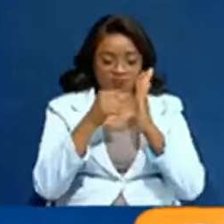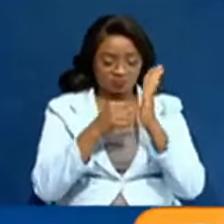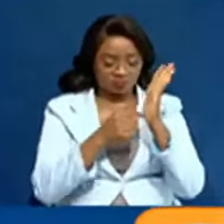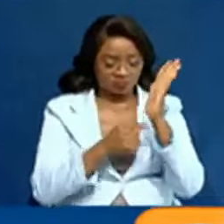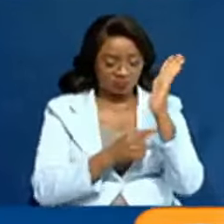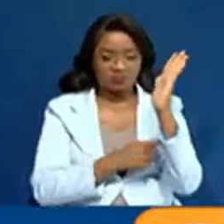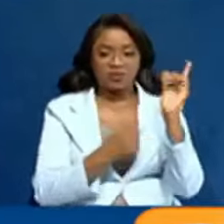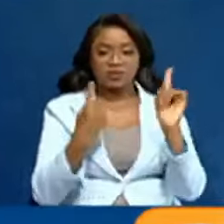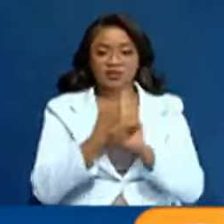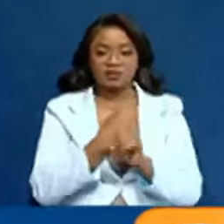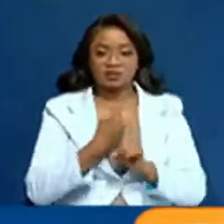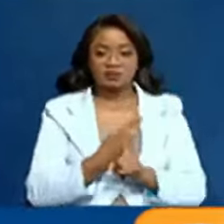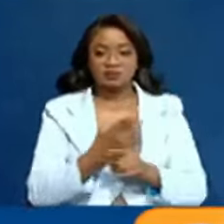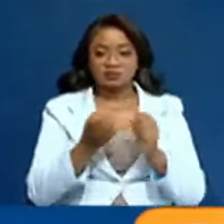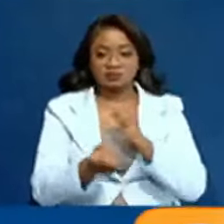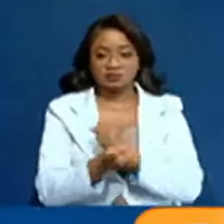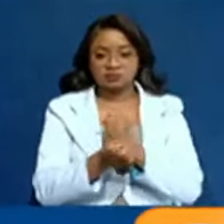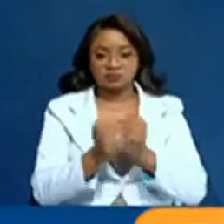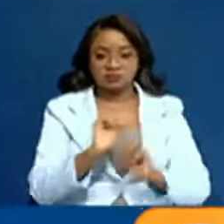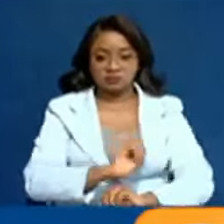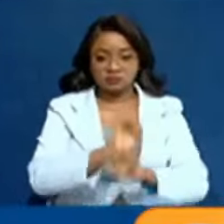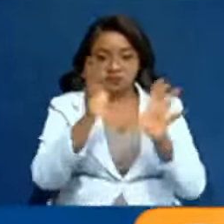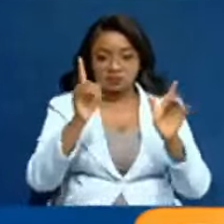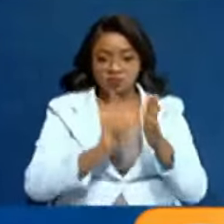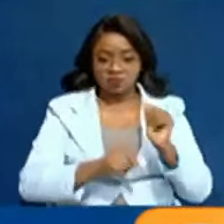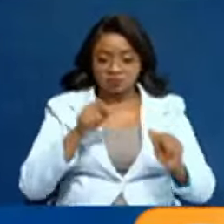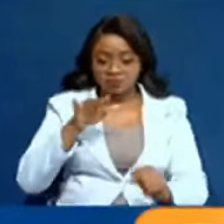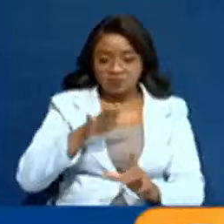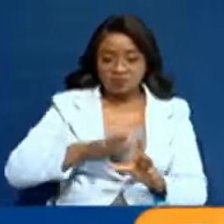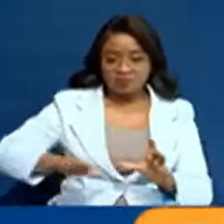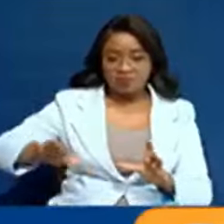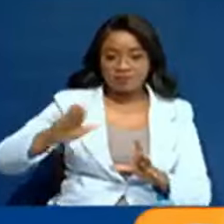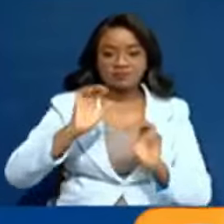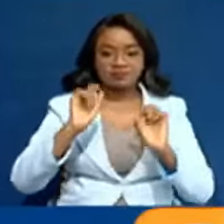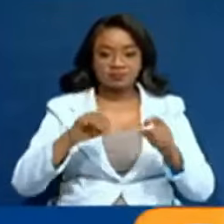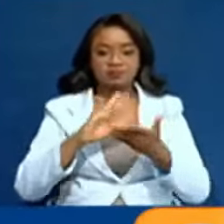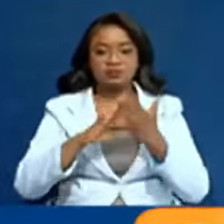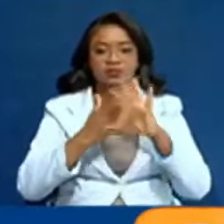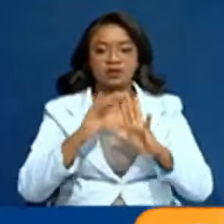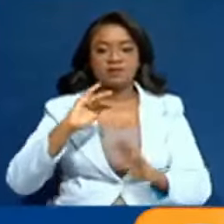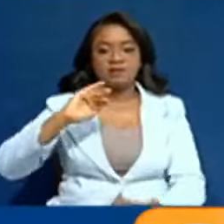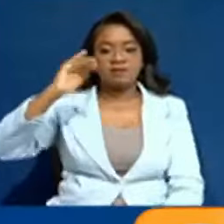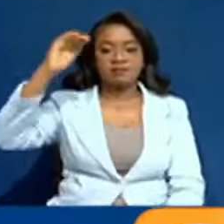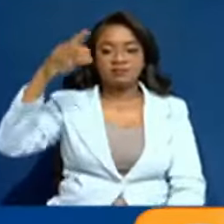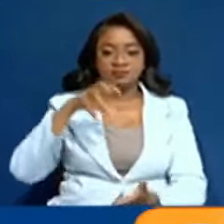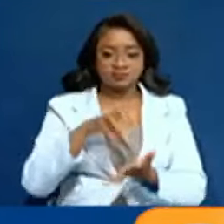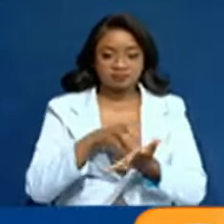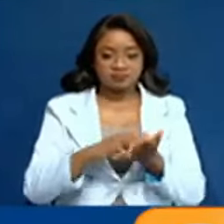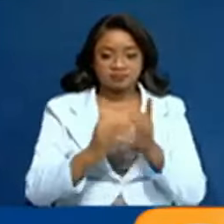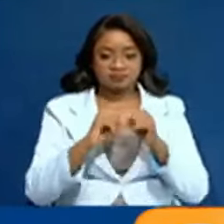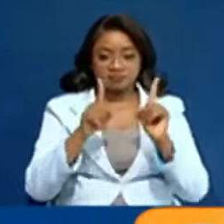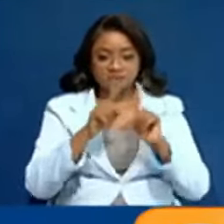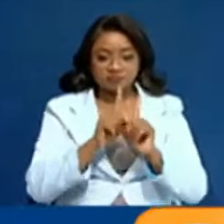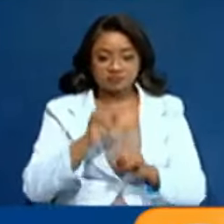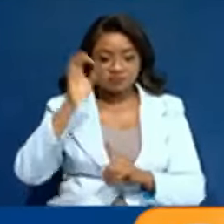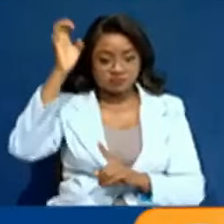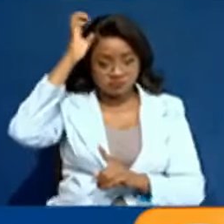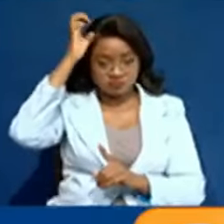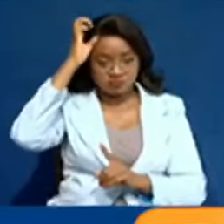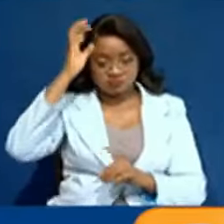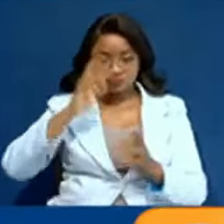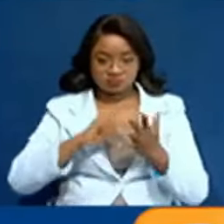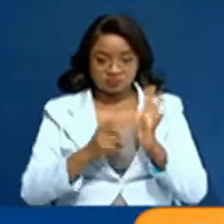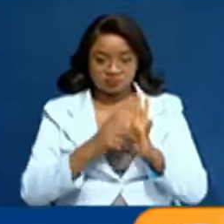being conferred a city status. Right. Now, for Eldoret, of course, it meets, for me, it meets one